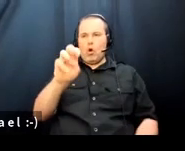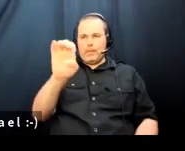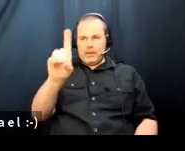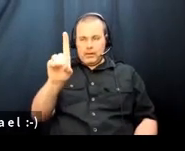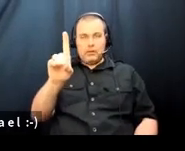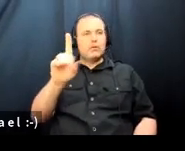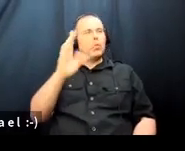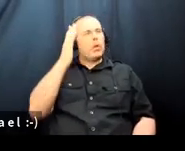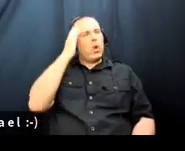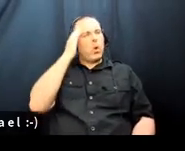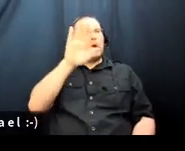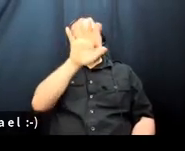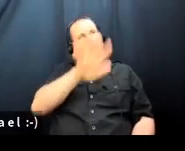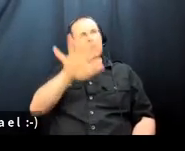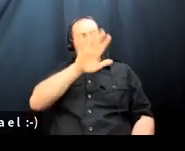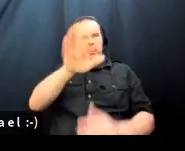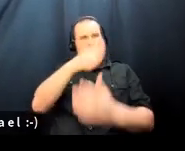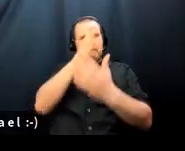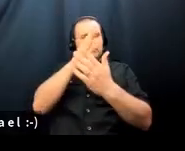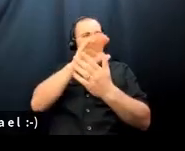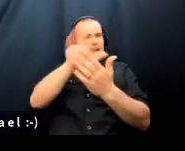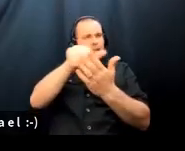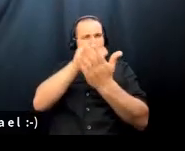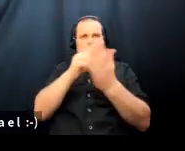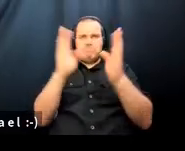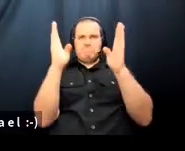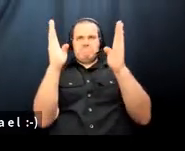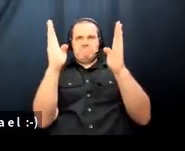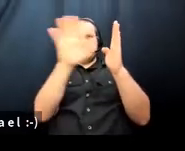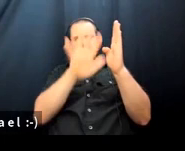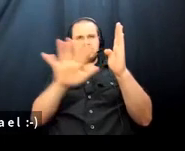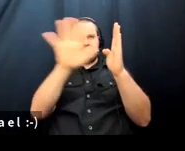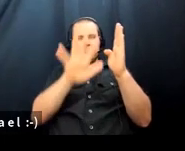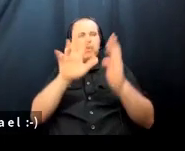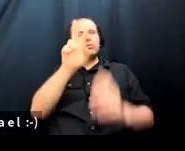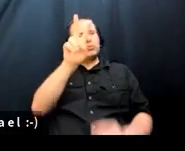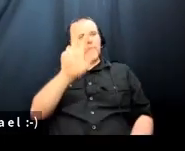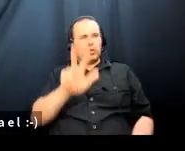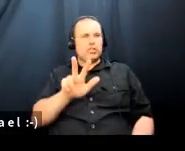about 66% or 2/3 of most people.